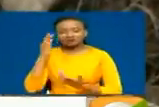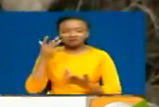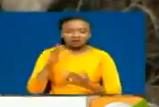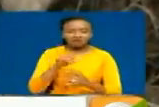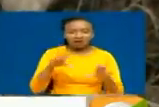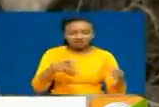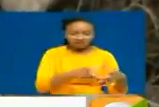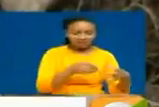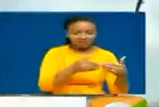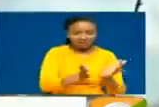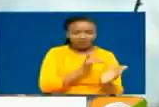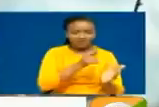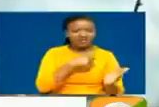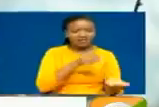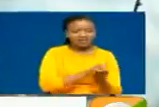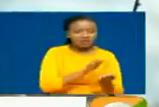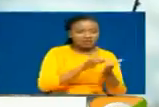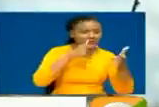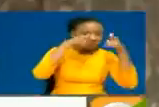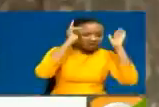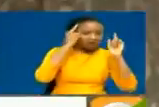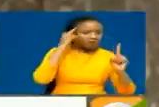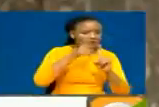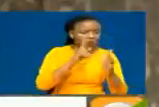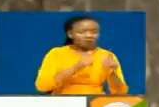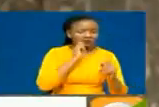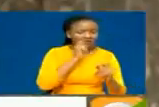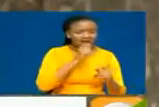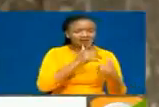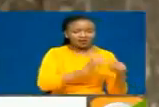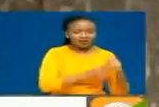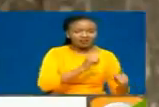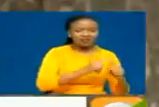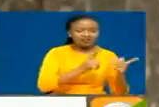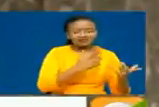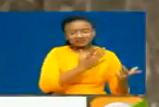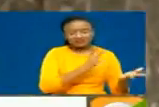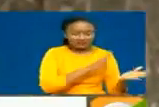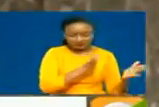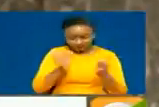negative impact of drought pushed her to seek an alternative. Na nikanunua ngamia 22,